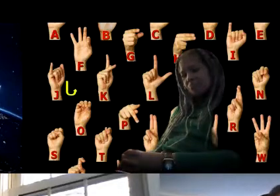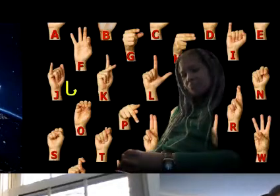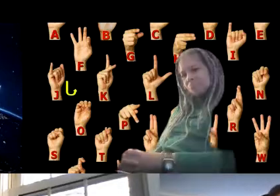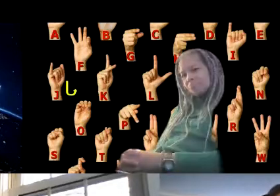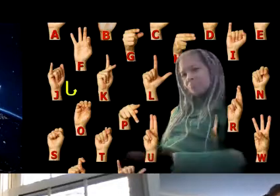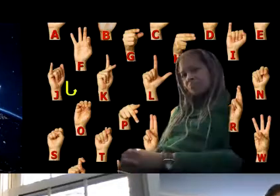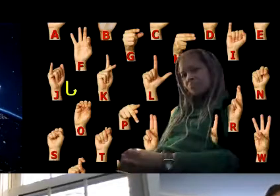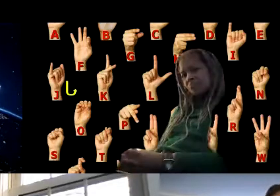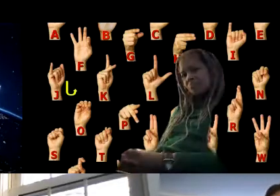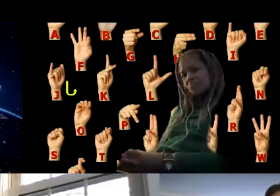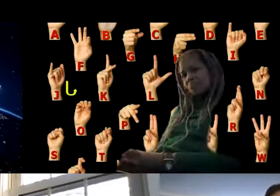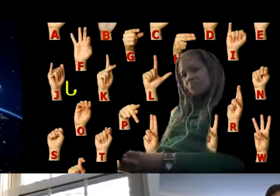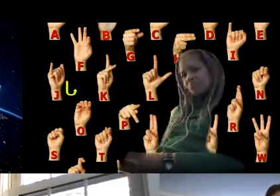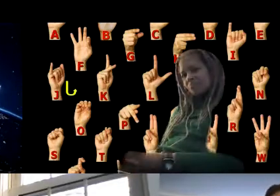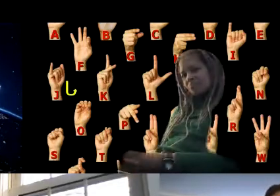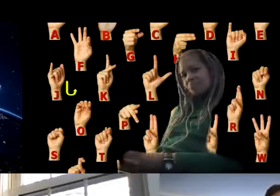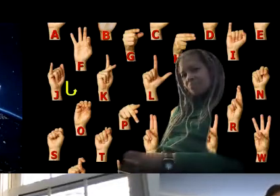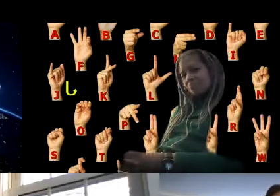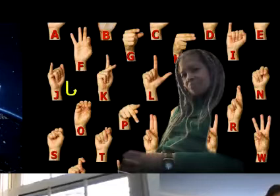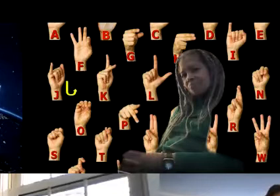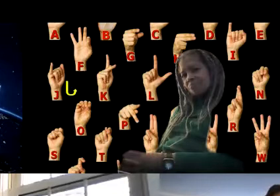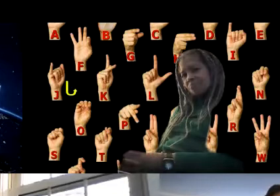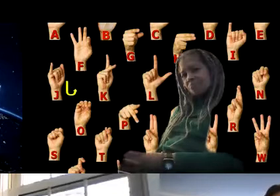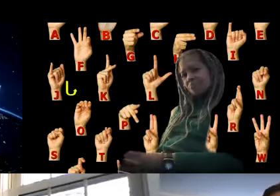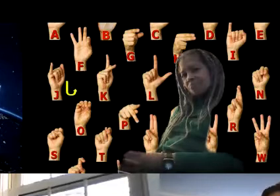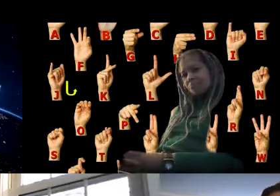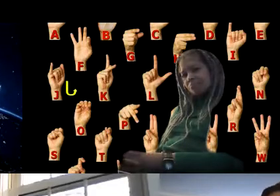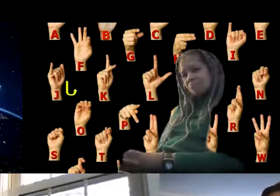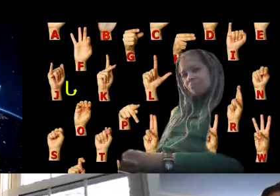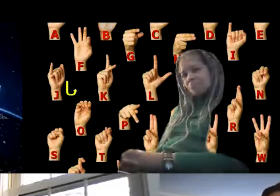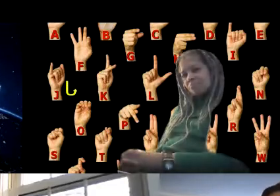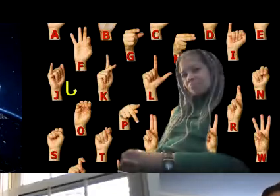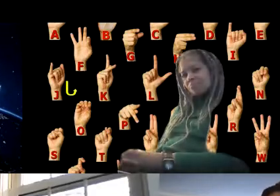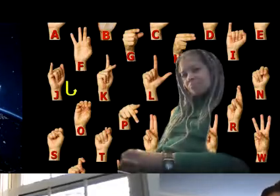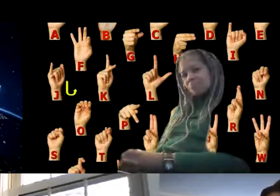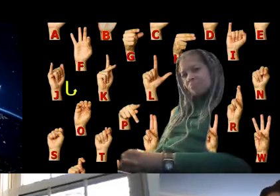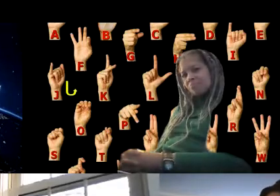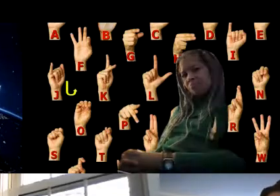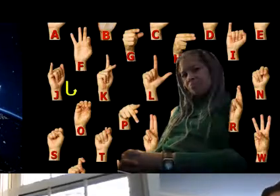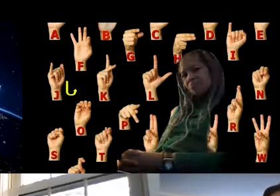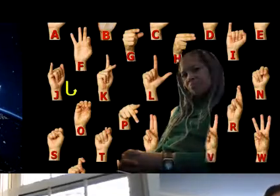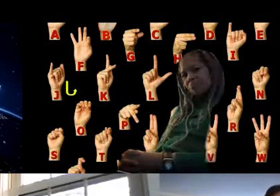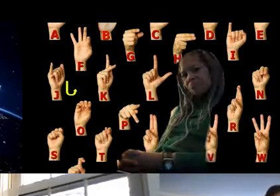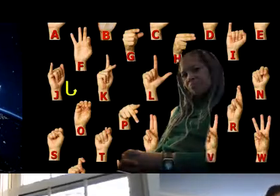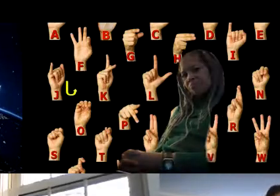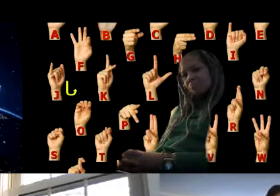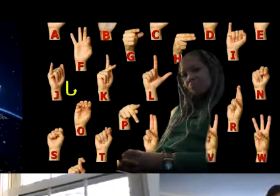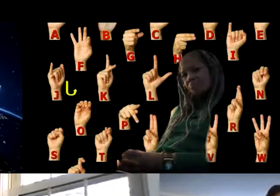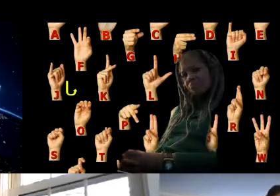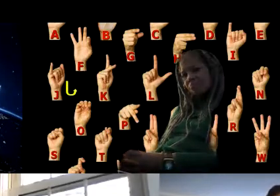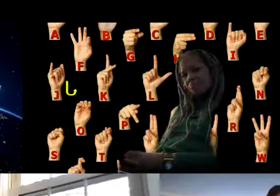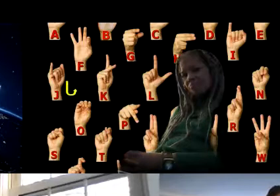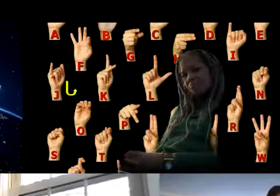very diverse teams. My boss now is Black. My CIO is a woman in tech.